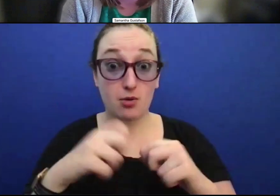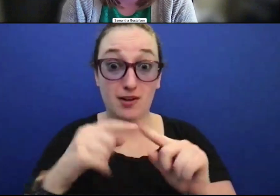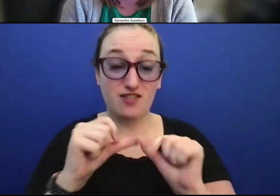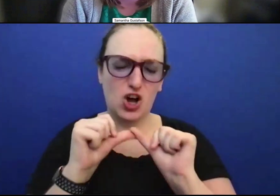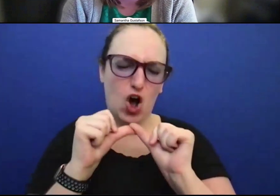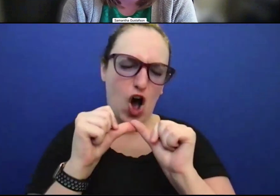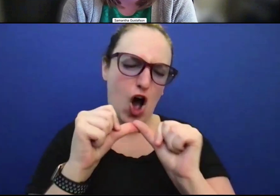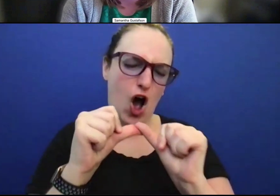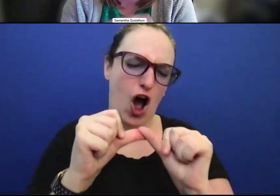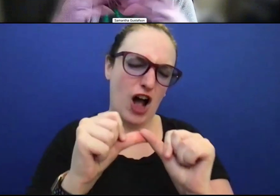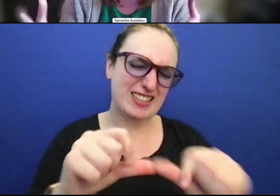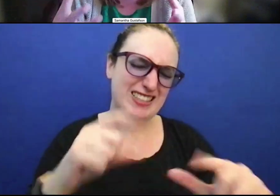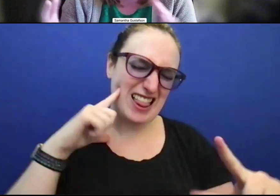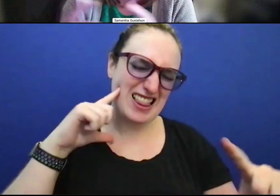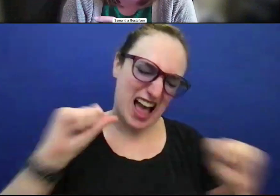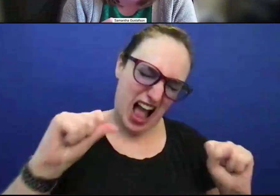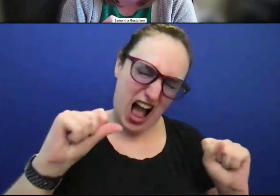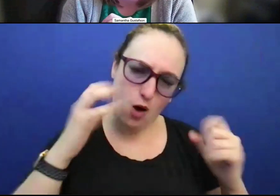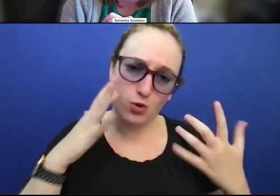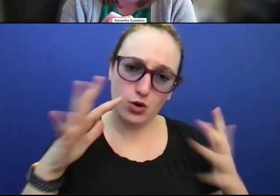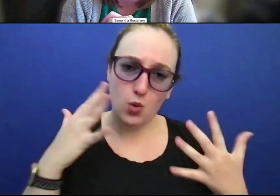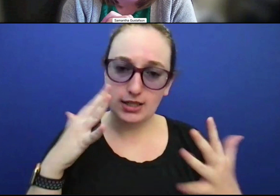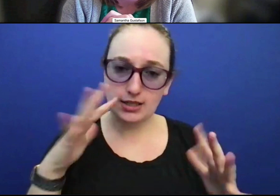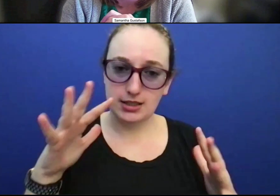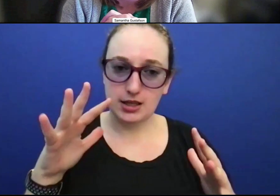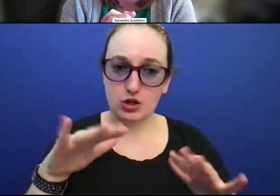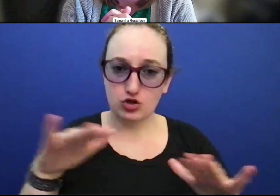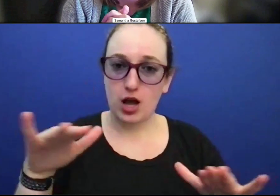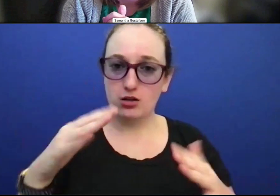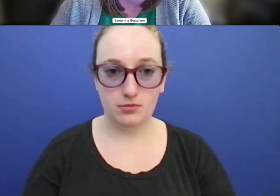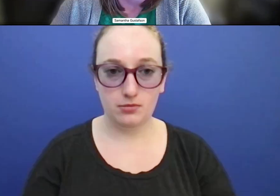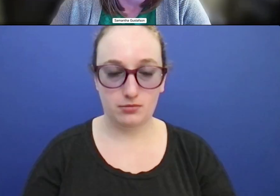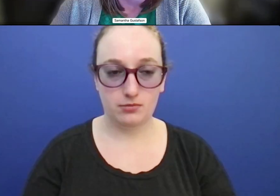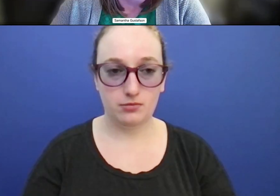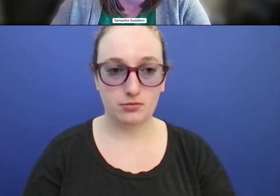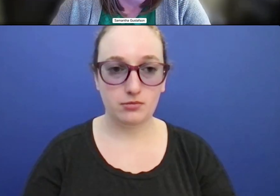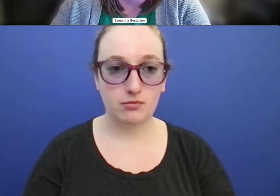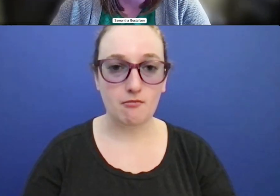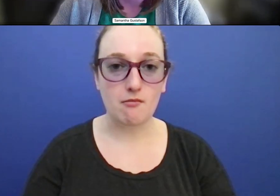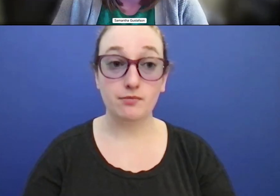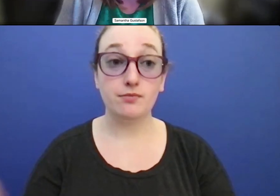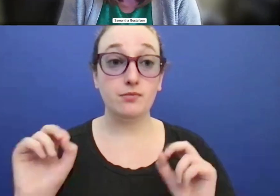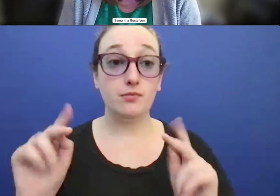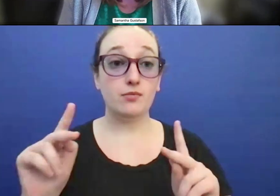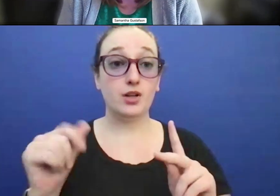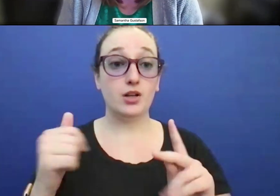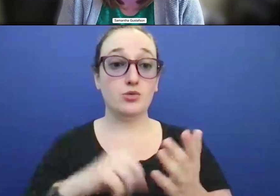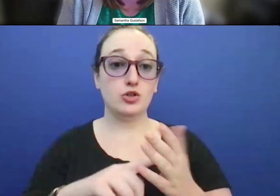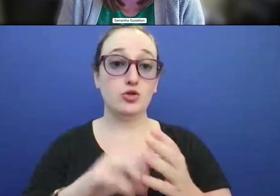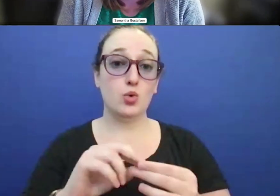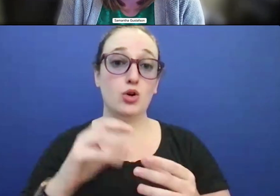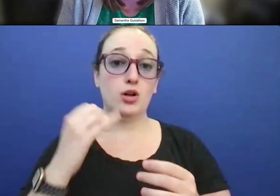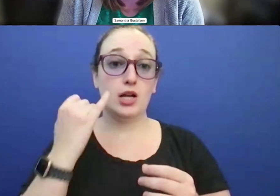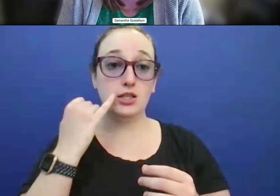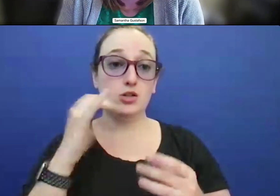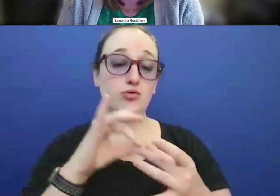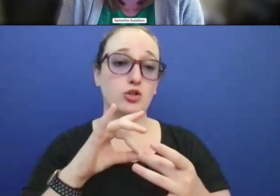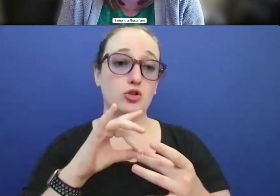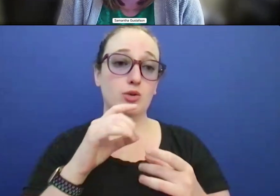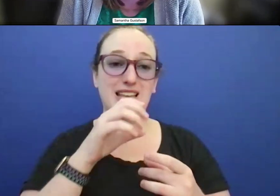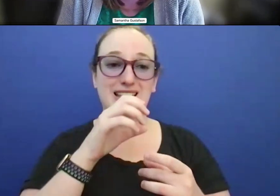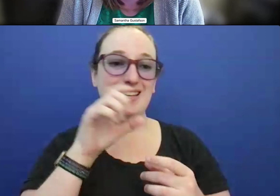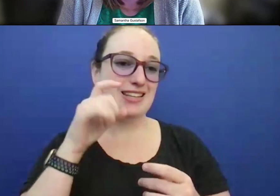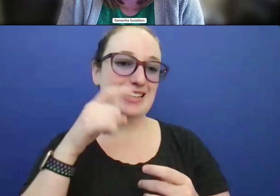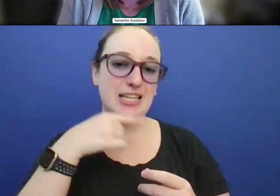loud noise that the child is exposed to. Okay, any research or ideas on how hearing age or